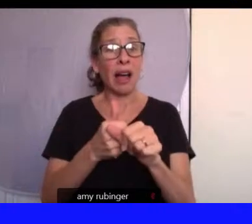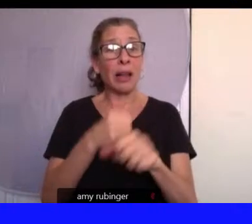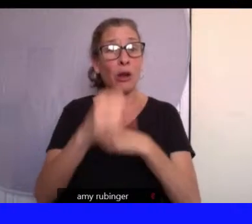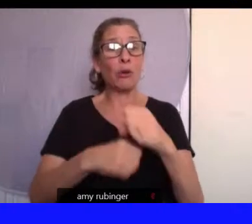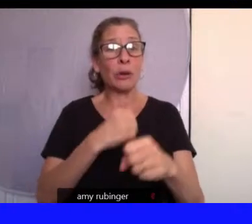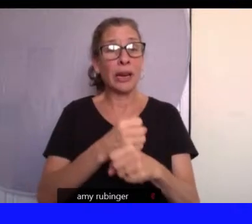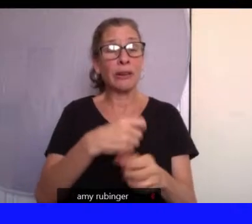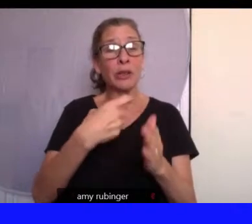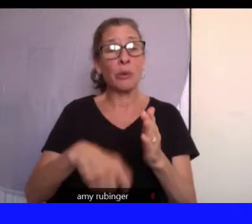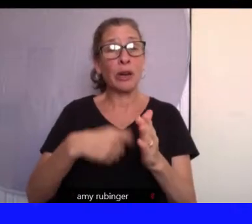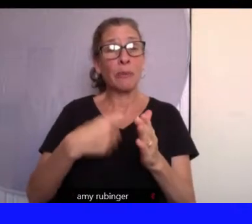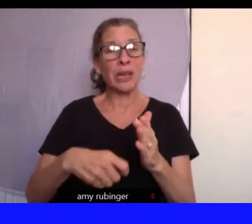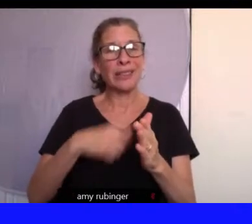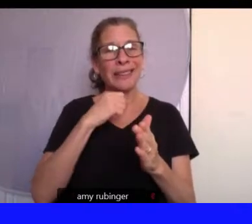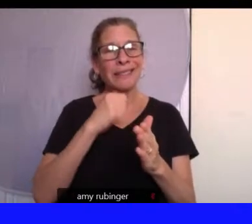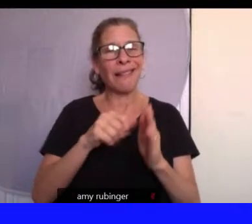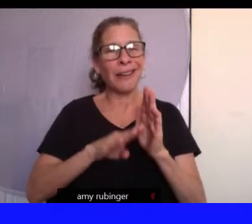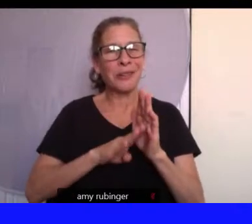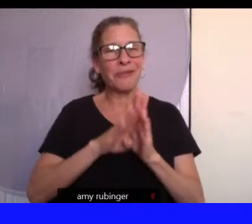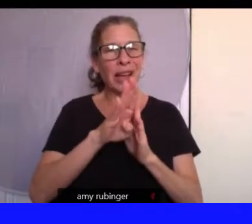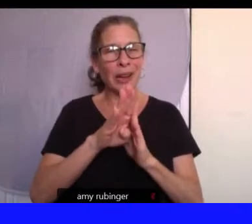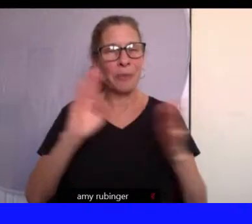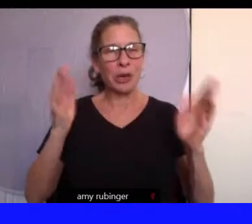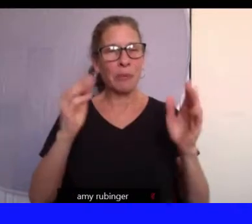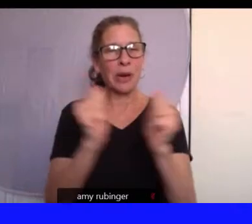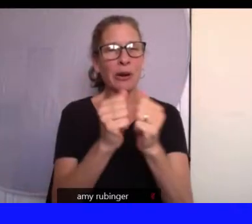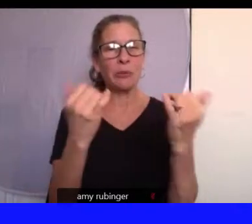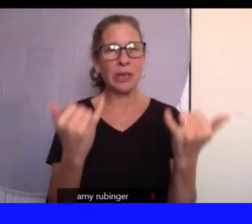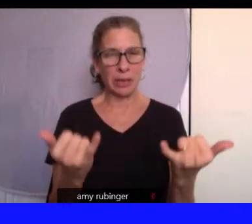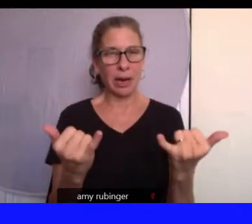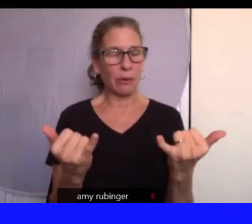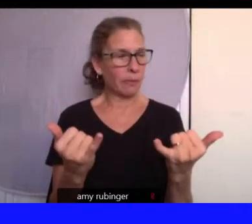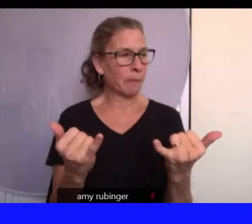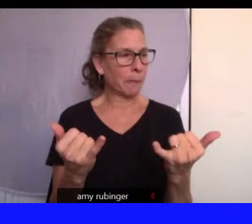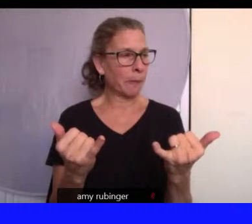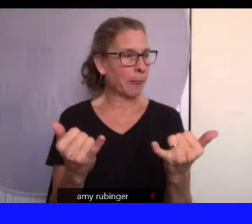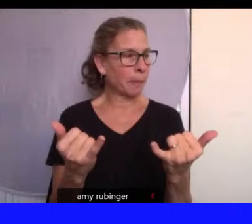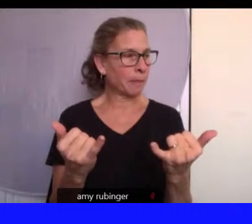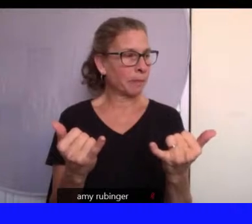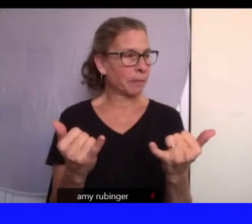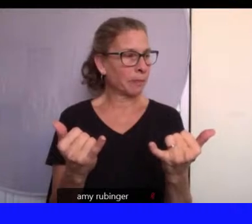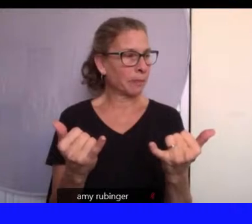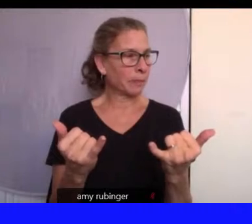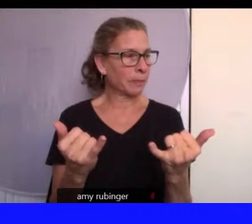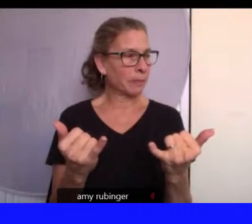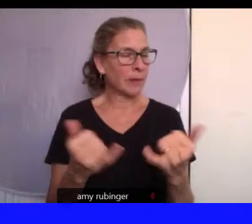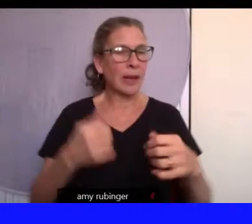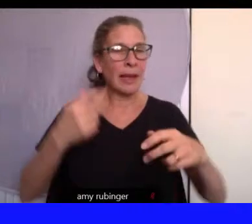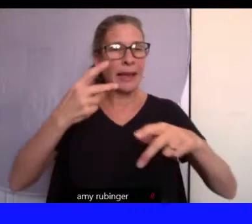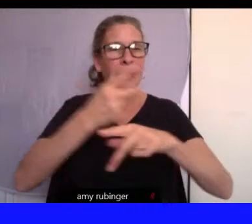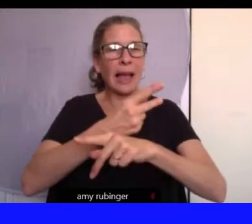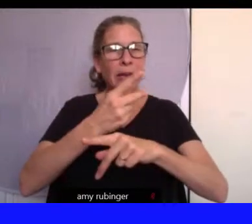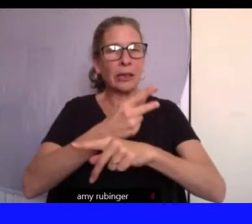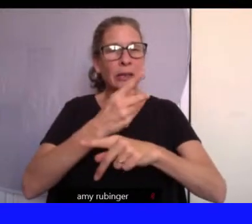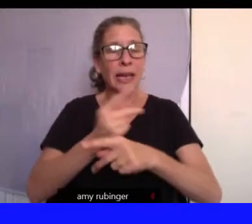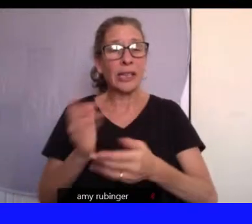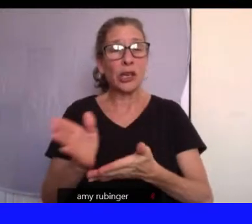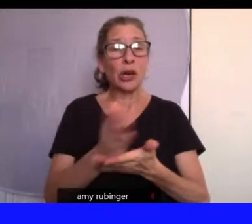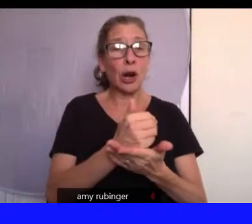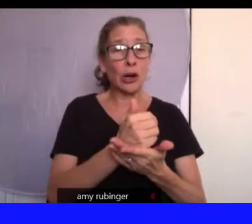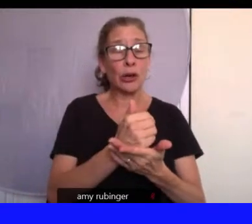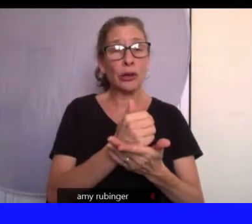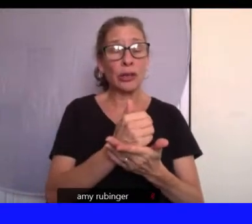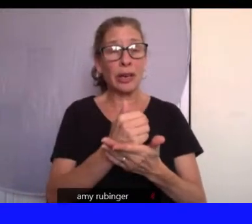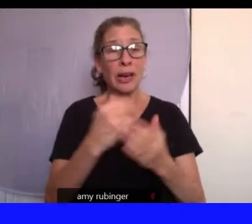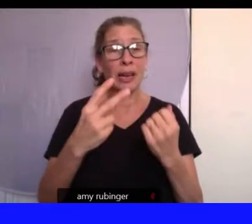to account for the severity and the case mix index of the patients. In the ACO program around the country, that's capped at